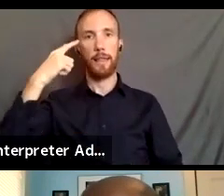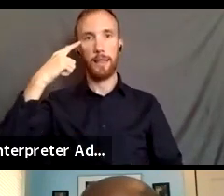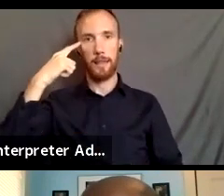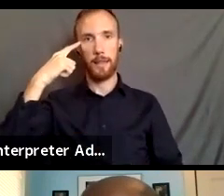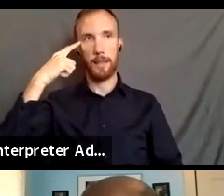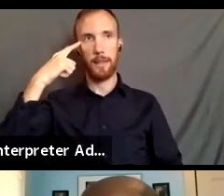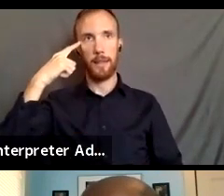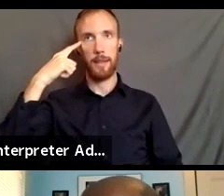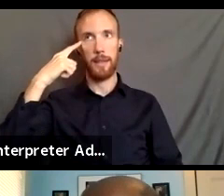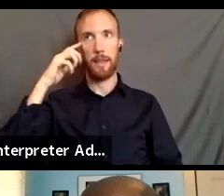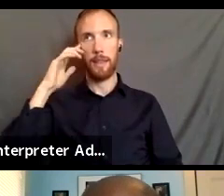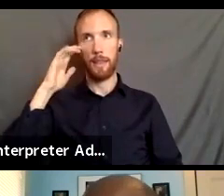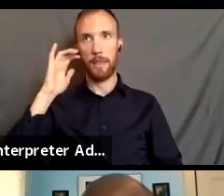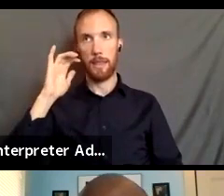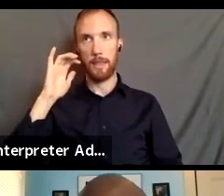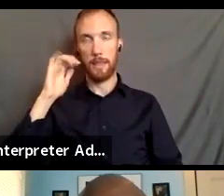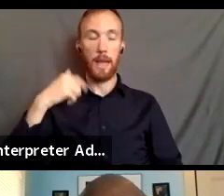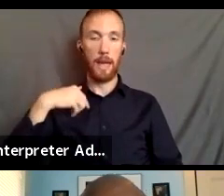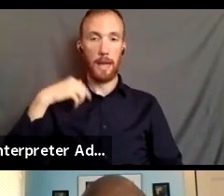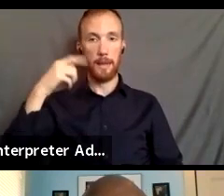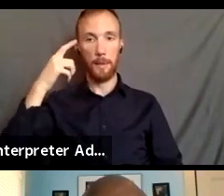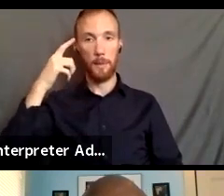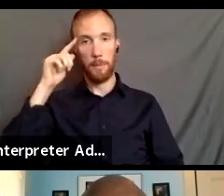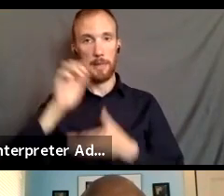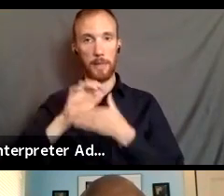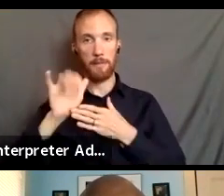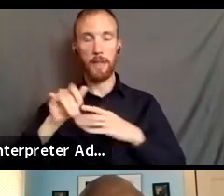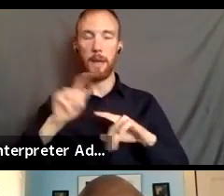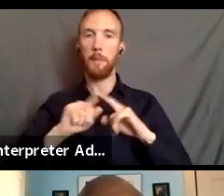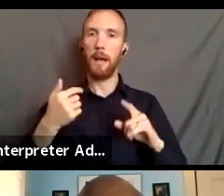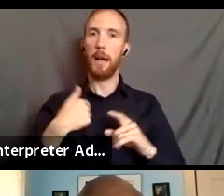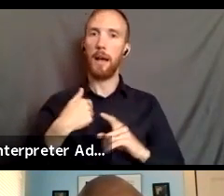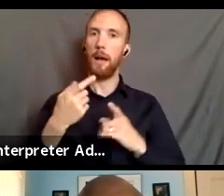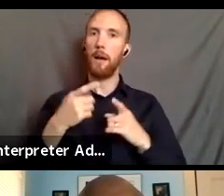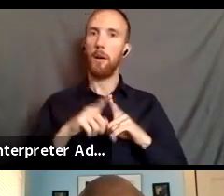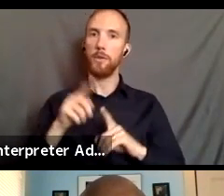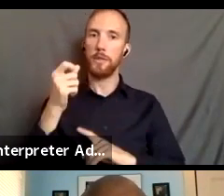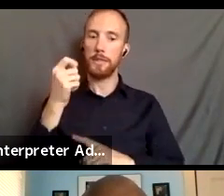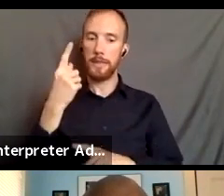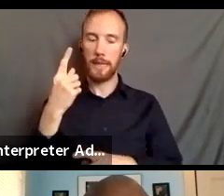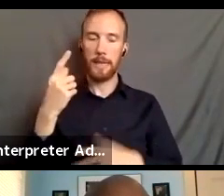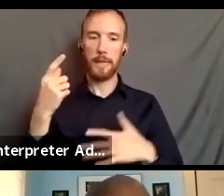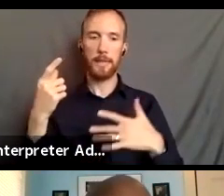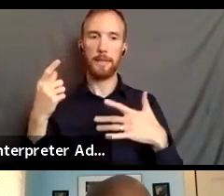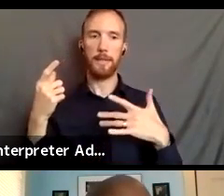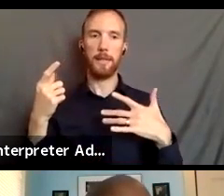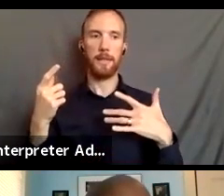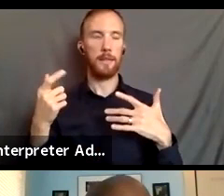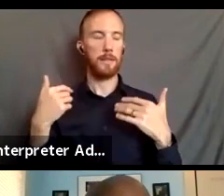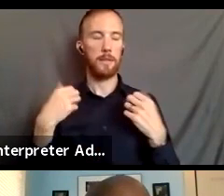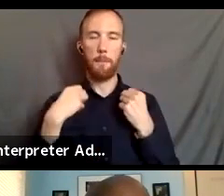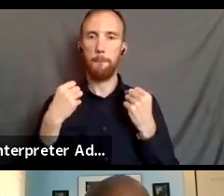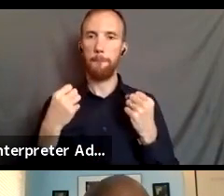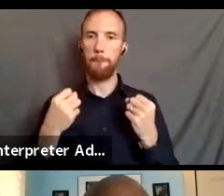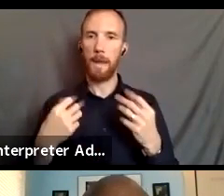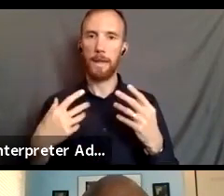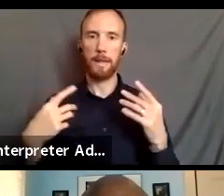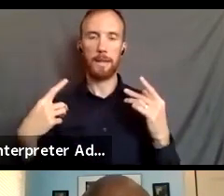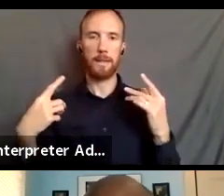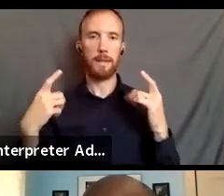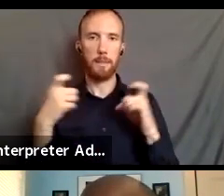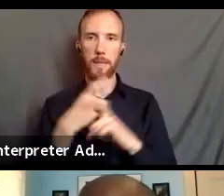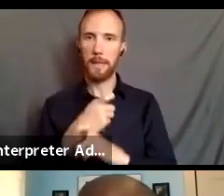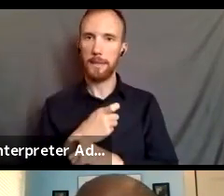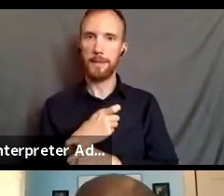also acknowledge through all these complicated conversations that it is a it's it's not a